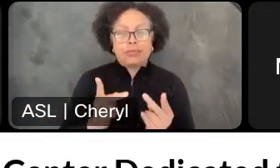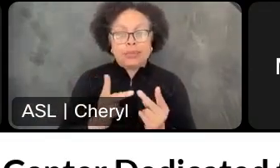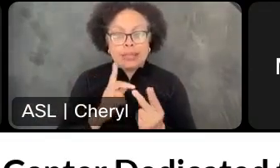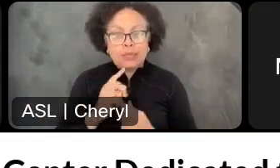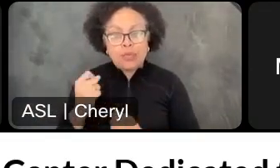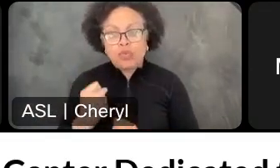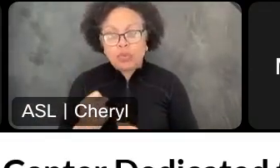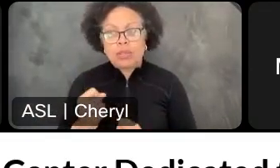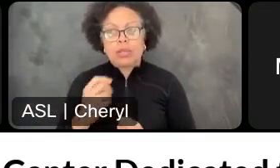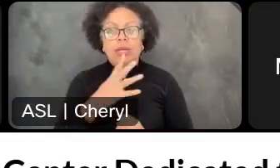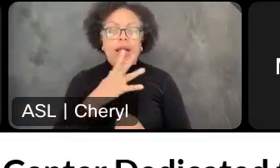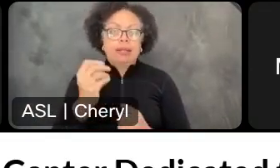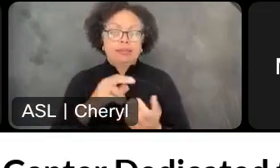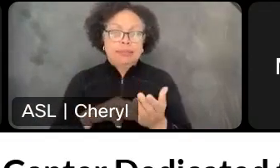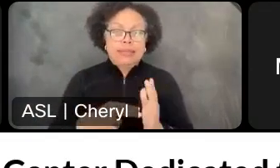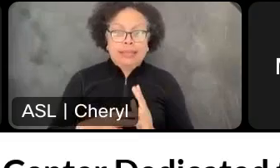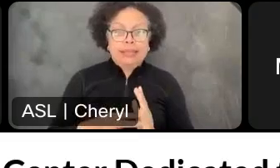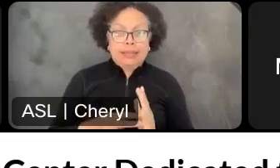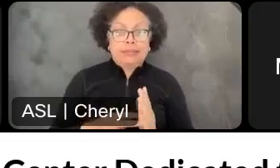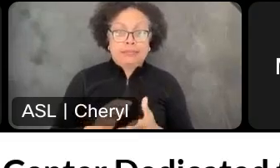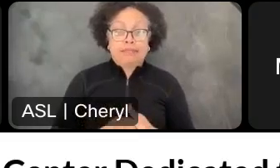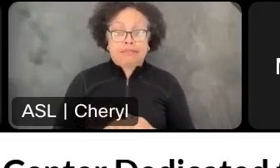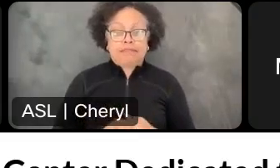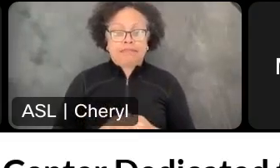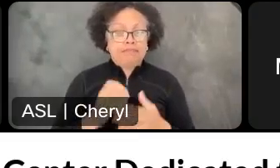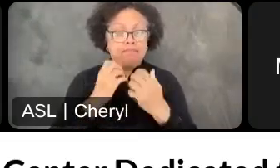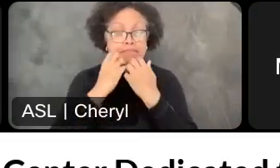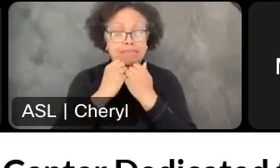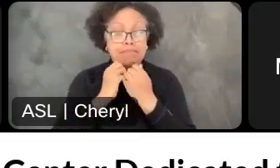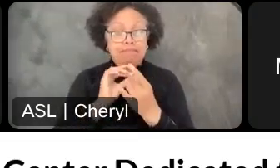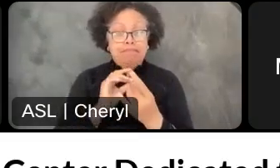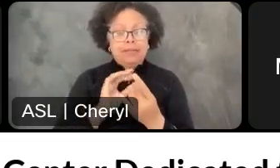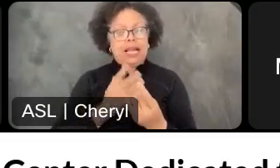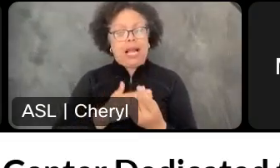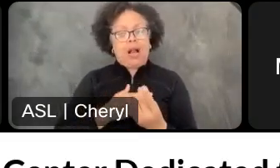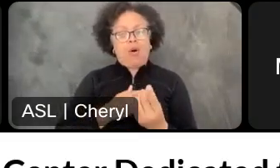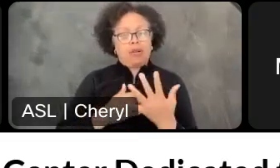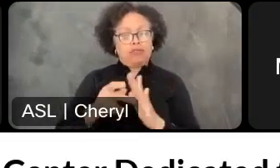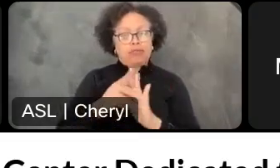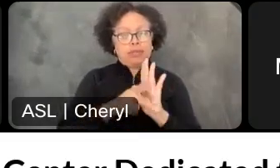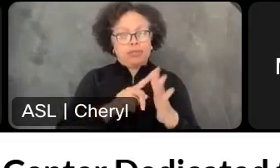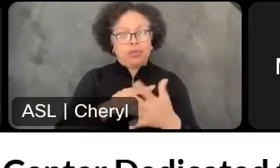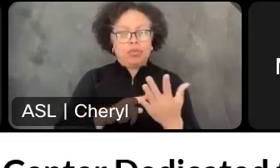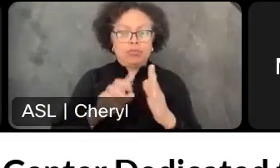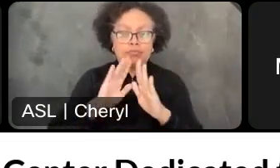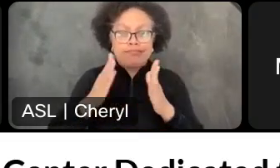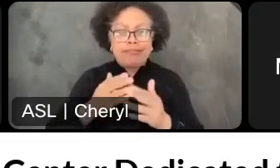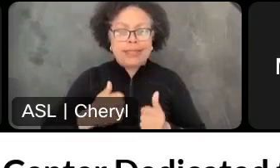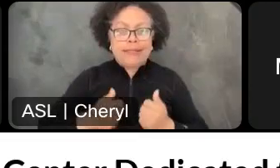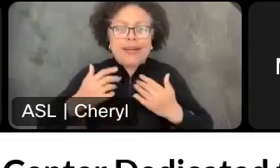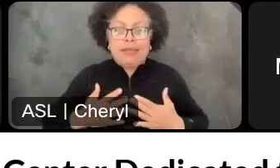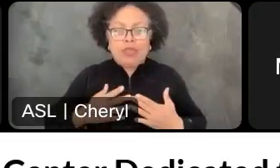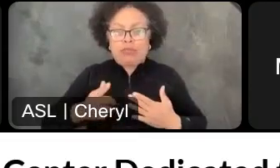strength and meaning. Our core principles include a survivor-defined approach so that